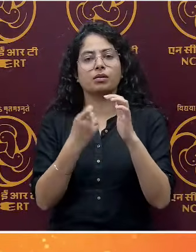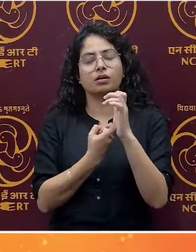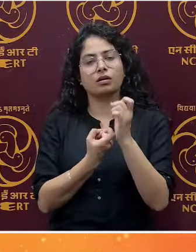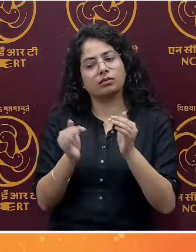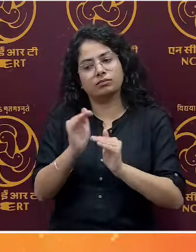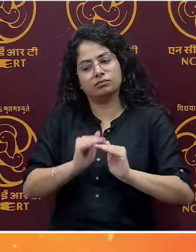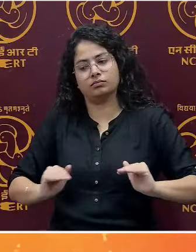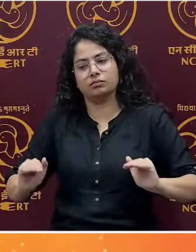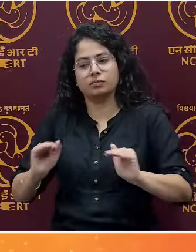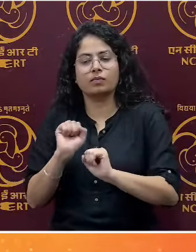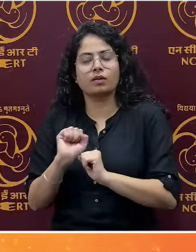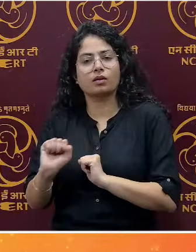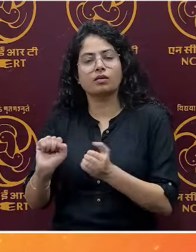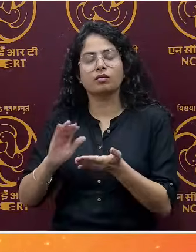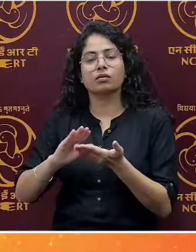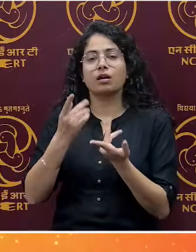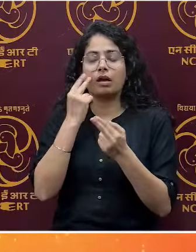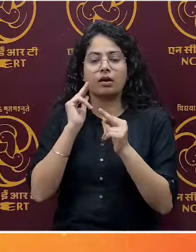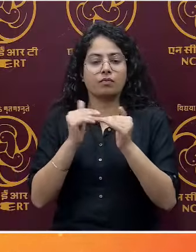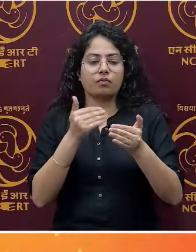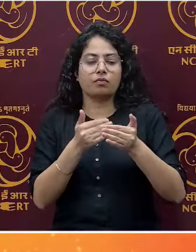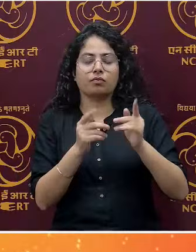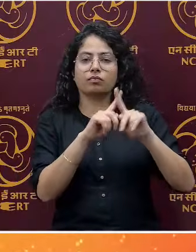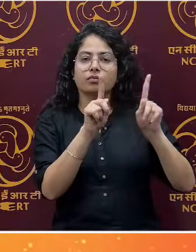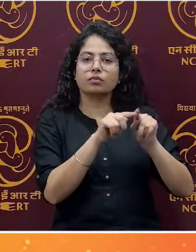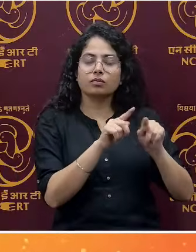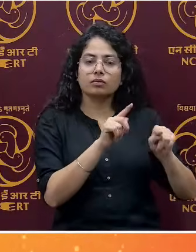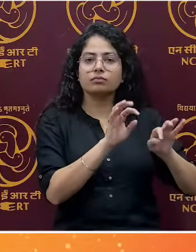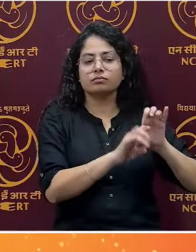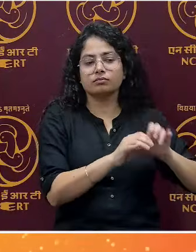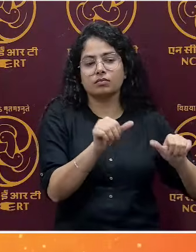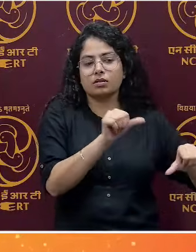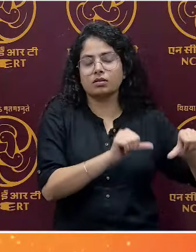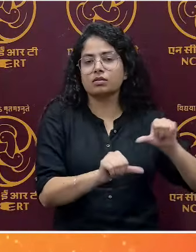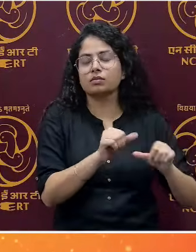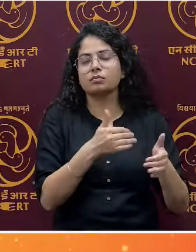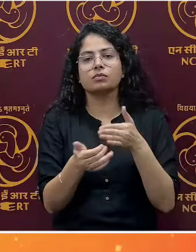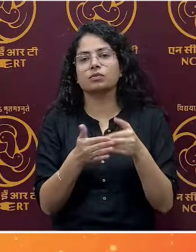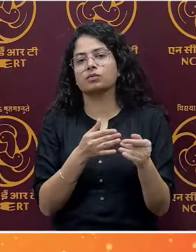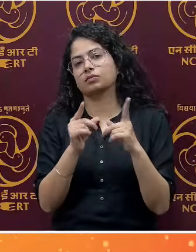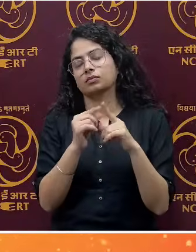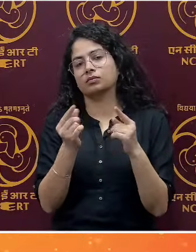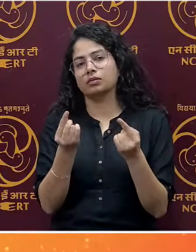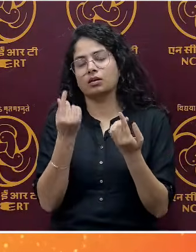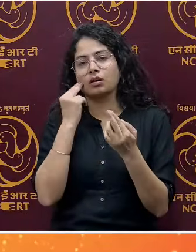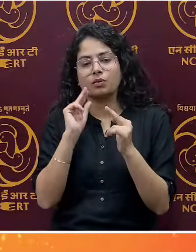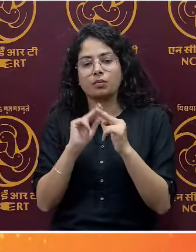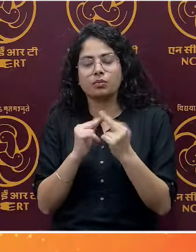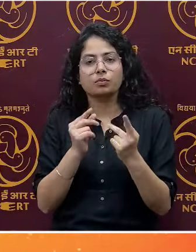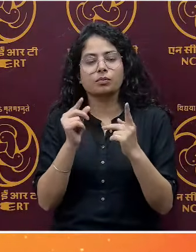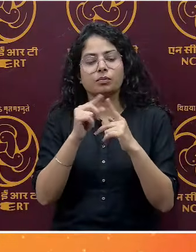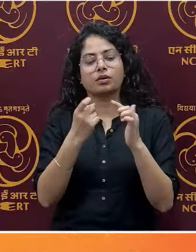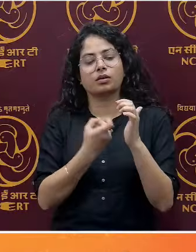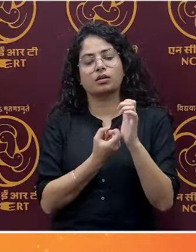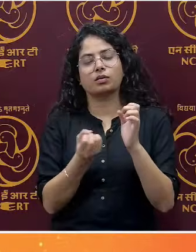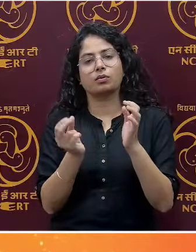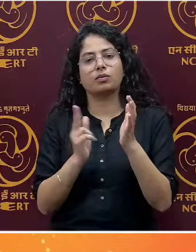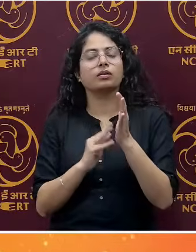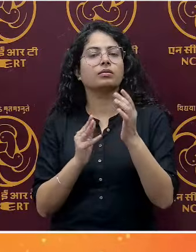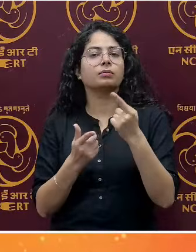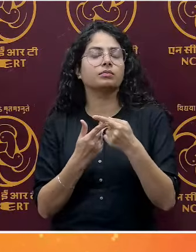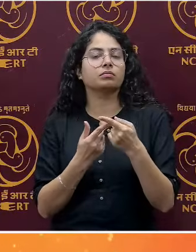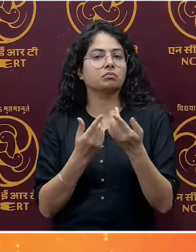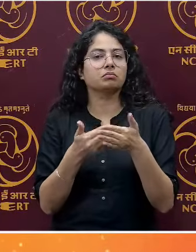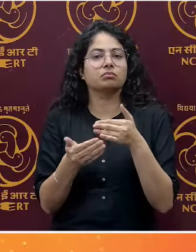learners. Whenever we are doing anything in computer science, you will also agree to me, whenever we get any prompt, any you know,